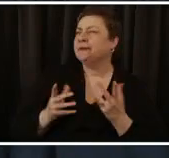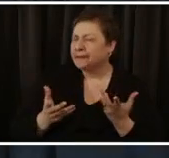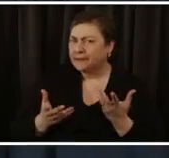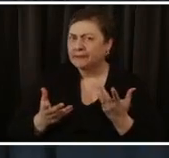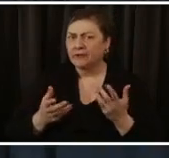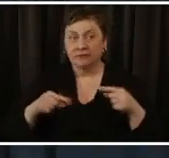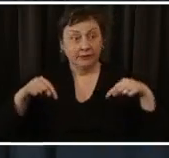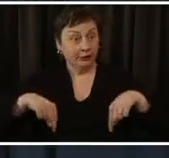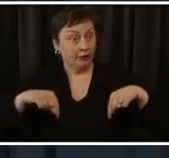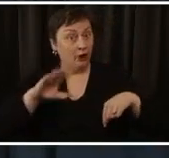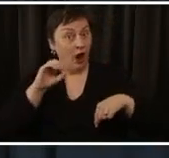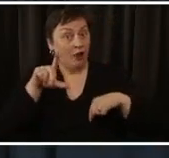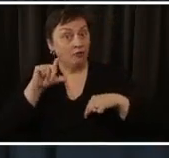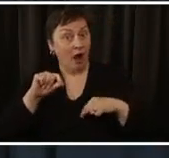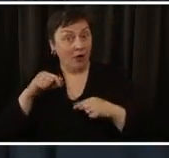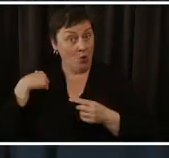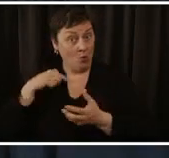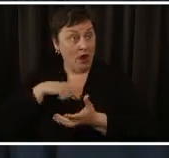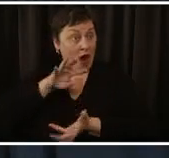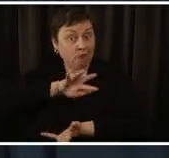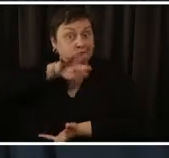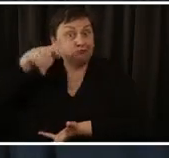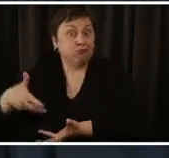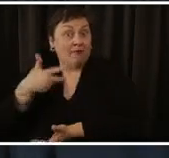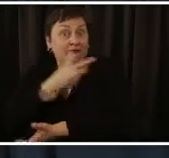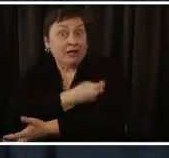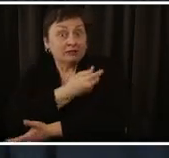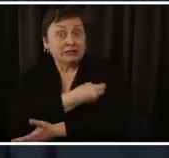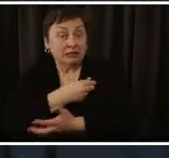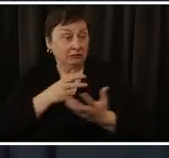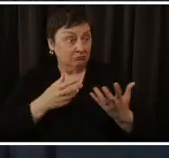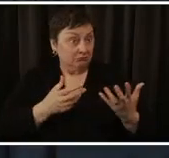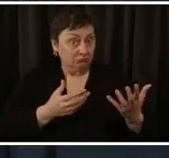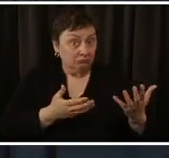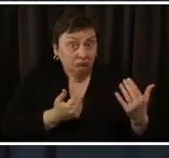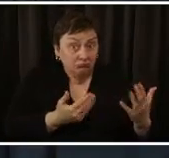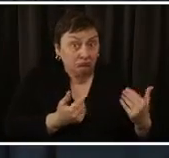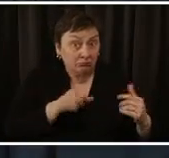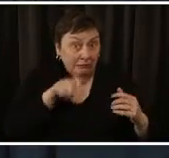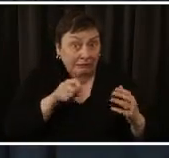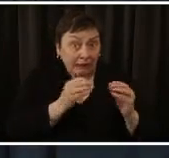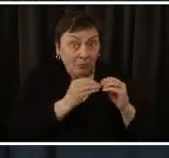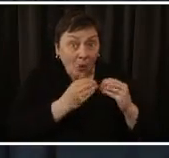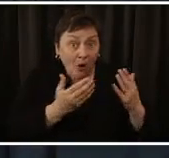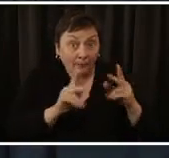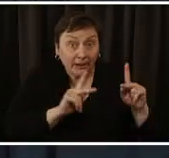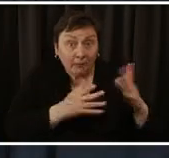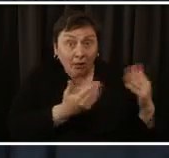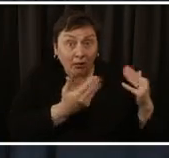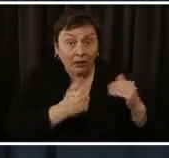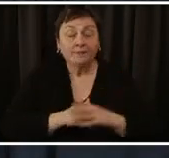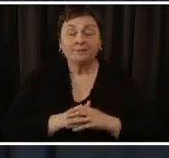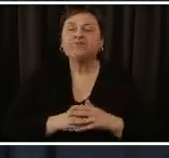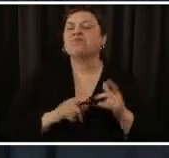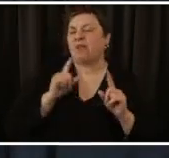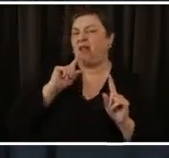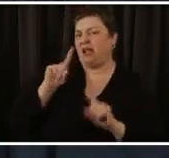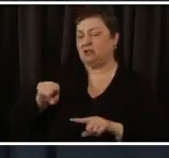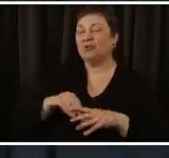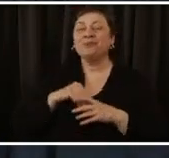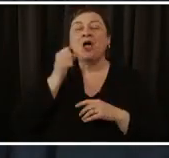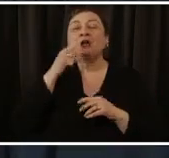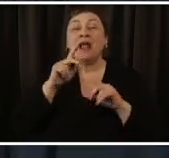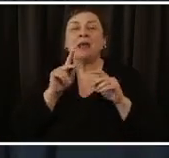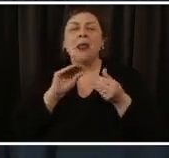we have more than we can deliver? So the number of people who don't want the vaccine is